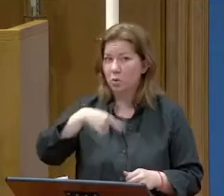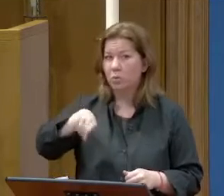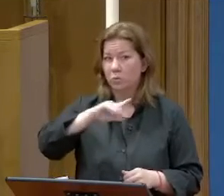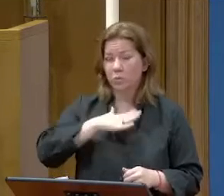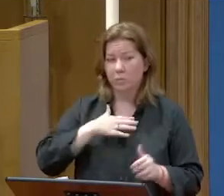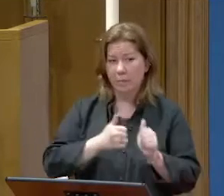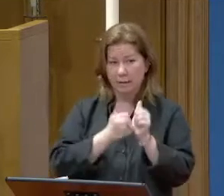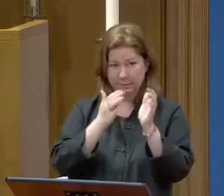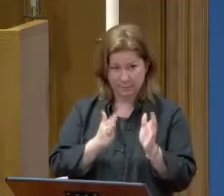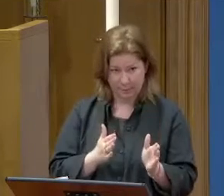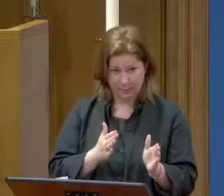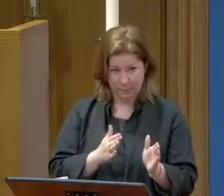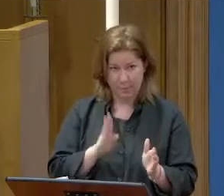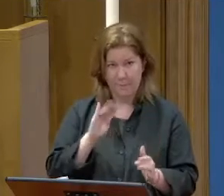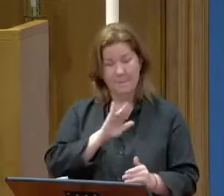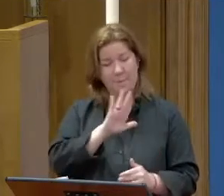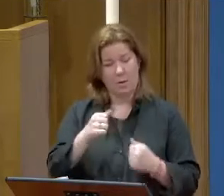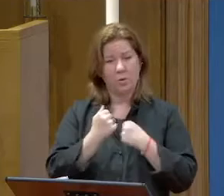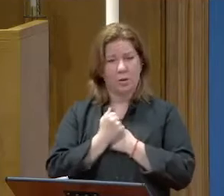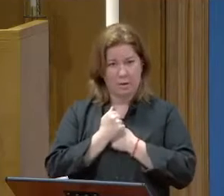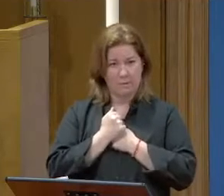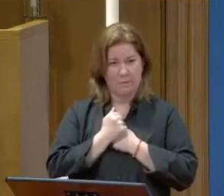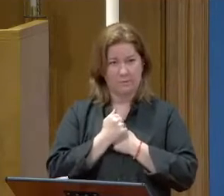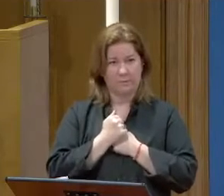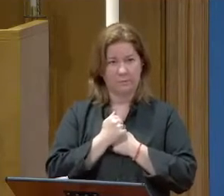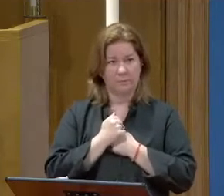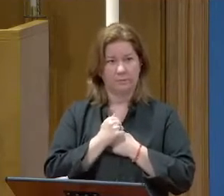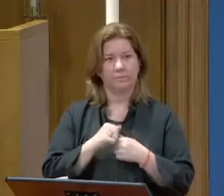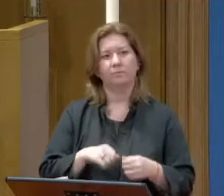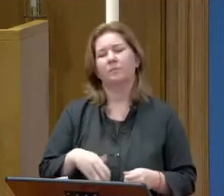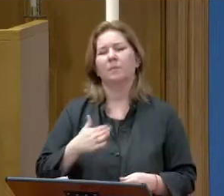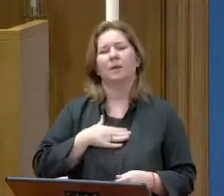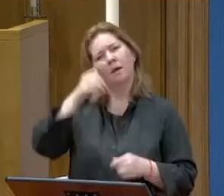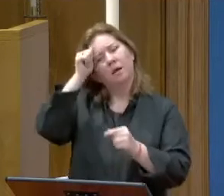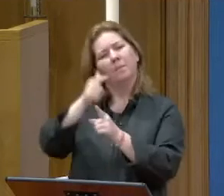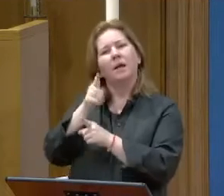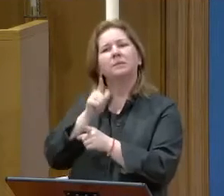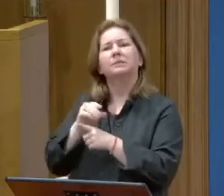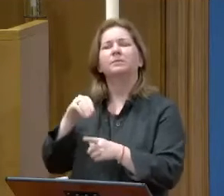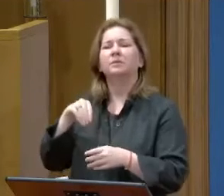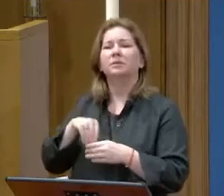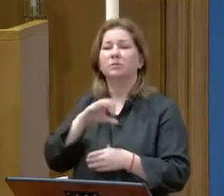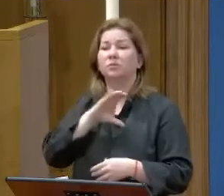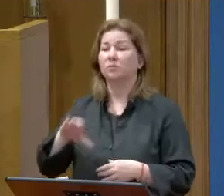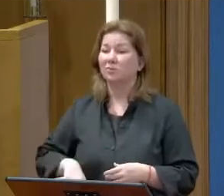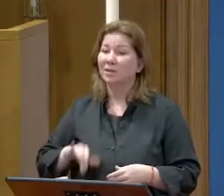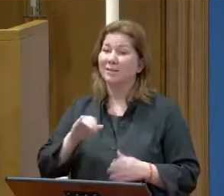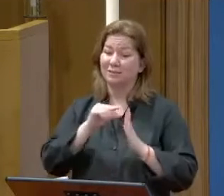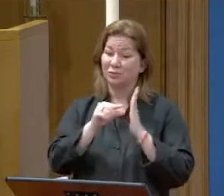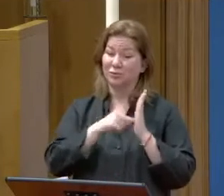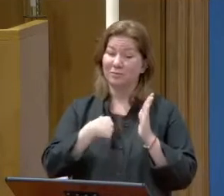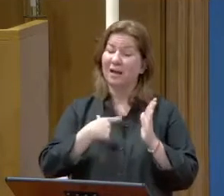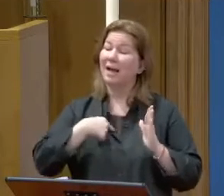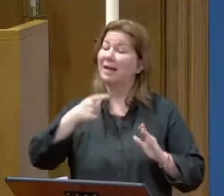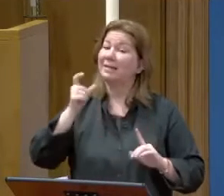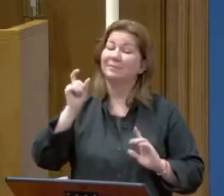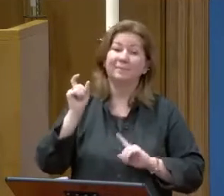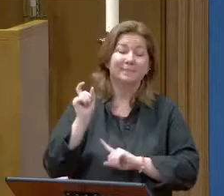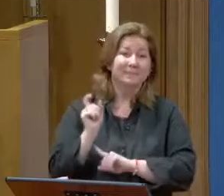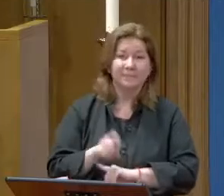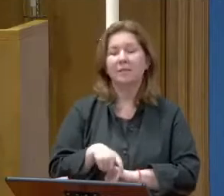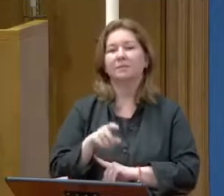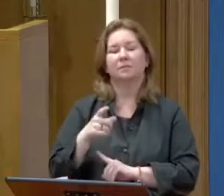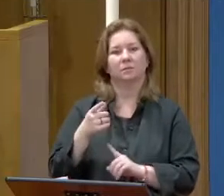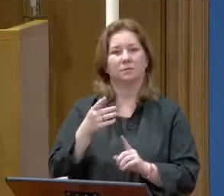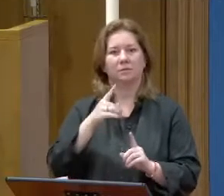my disciples by your love." My siblings in Christ, this is scripture I insist on taking literally.